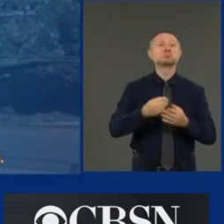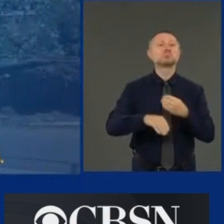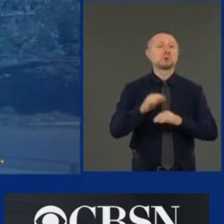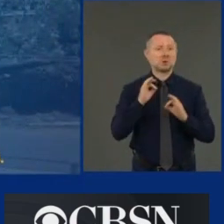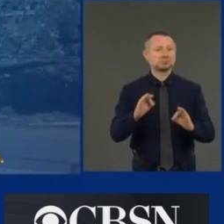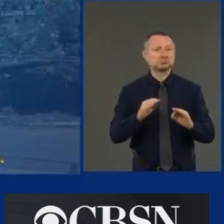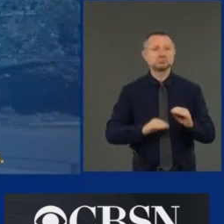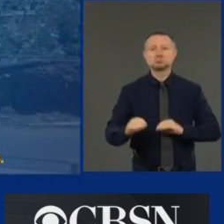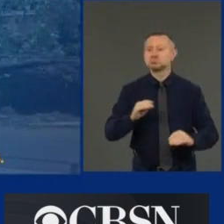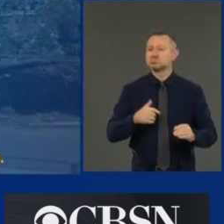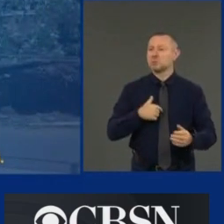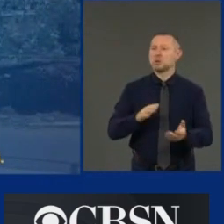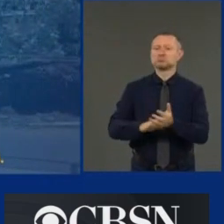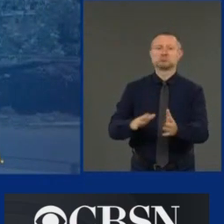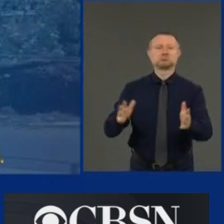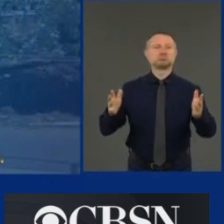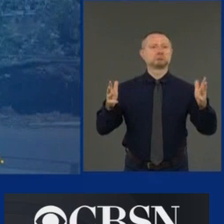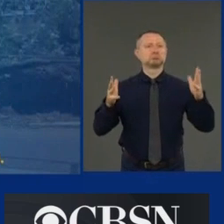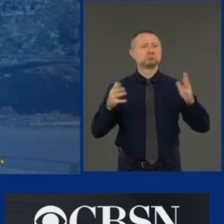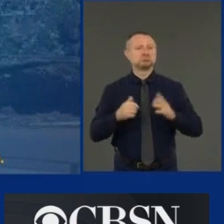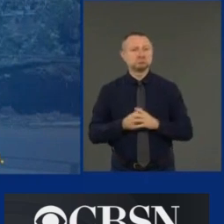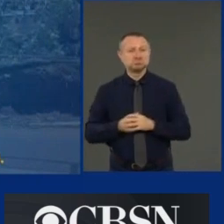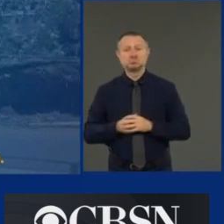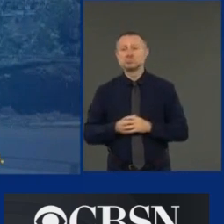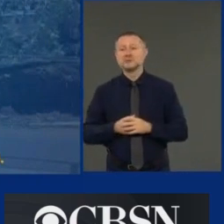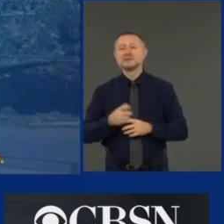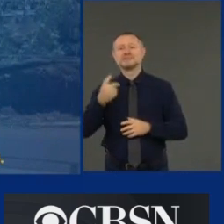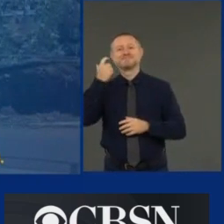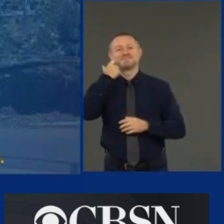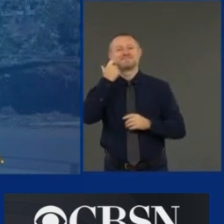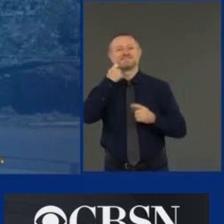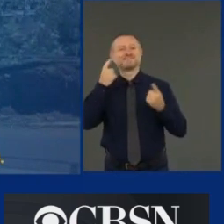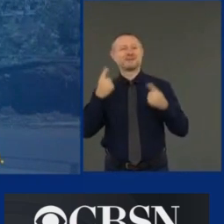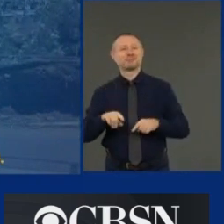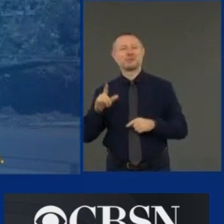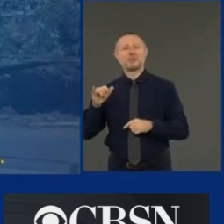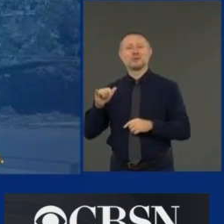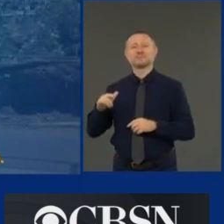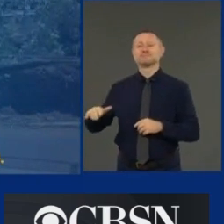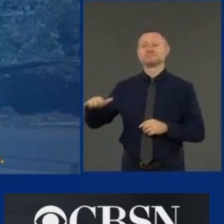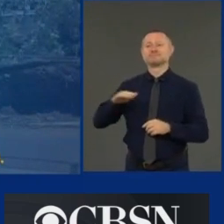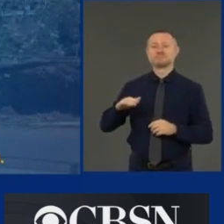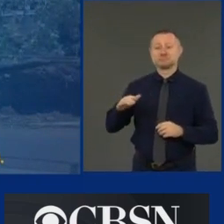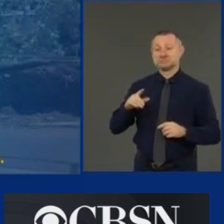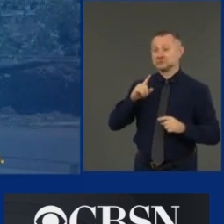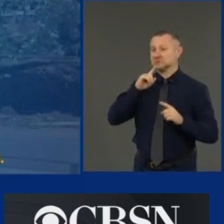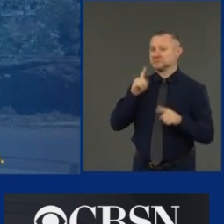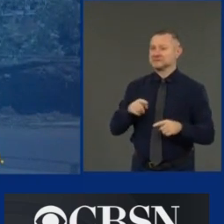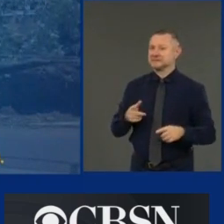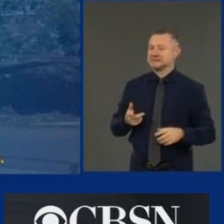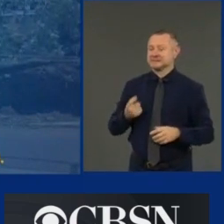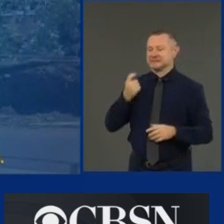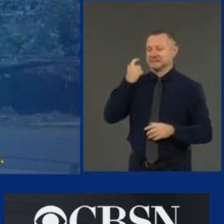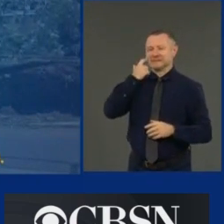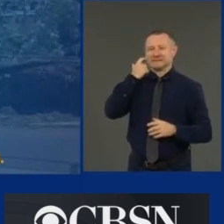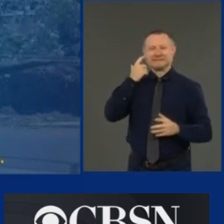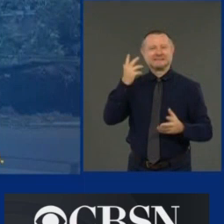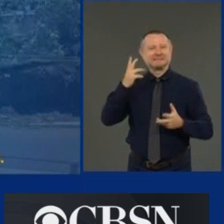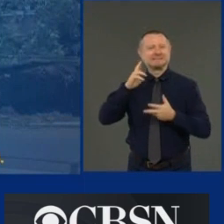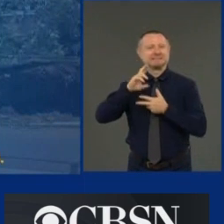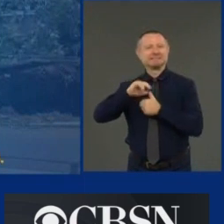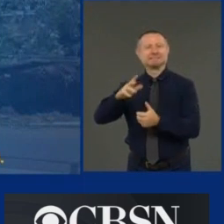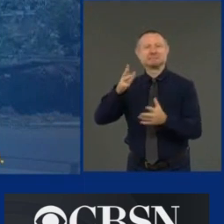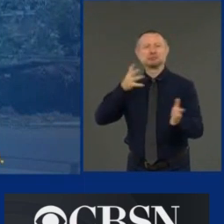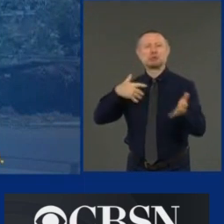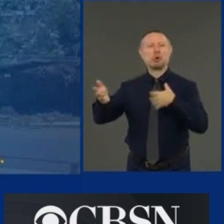some. We just, on Long Island, went through the response to the most recent tropical storm.